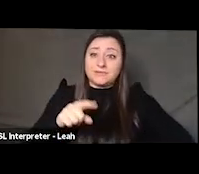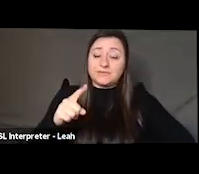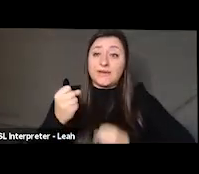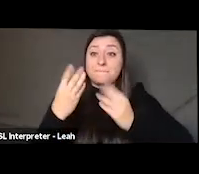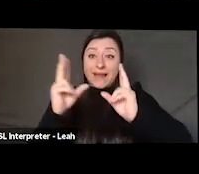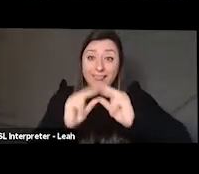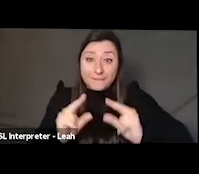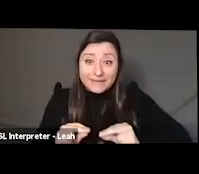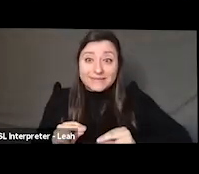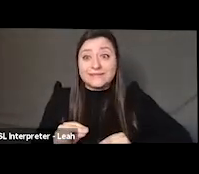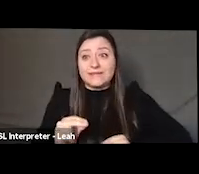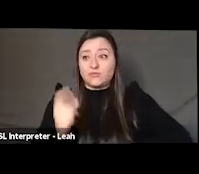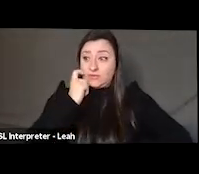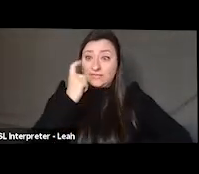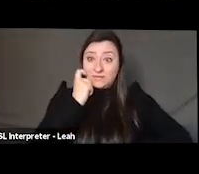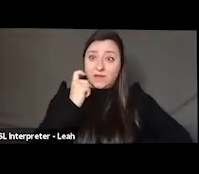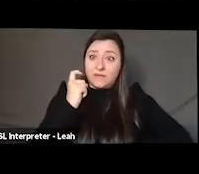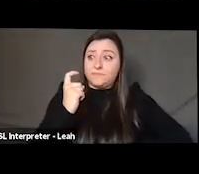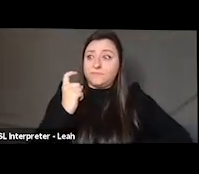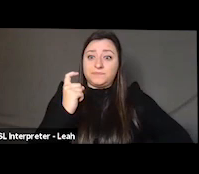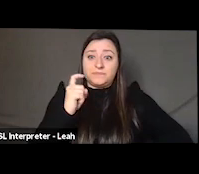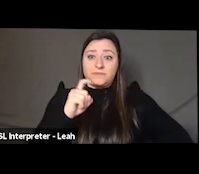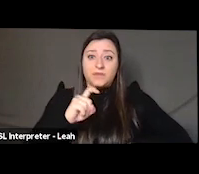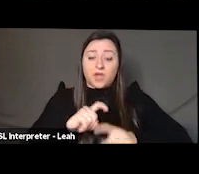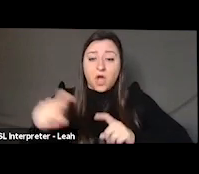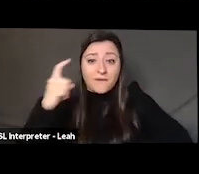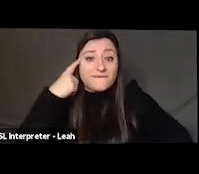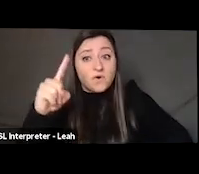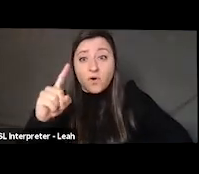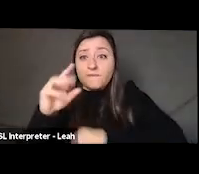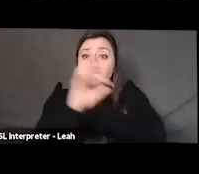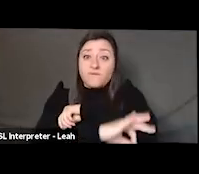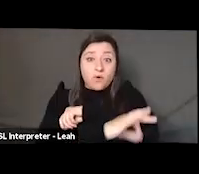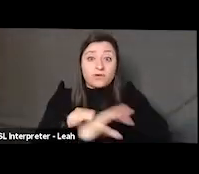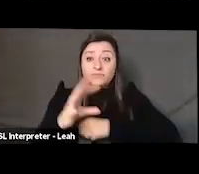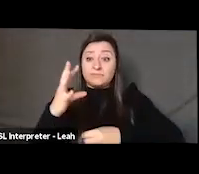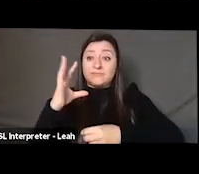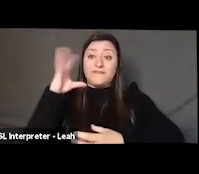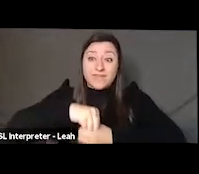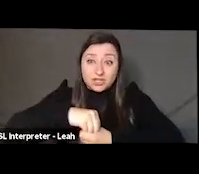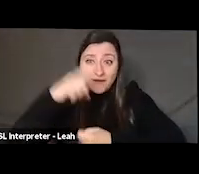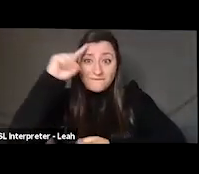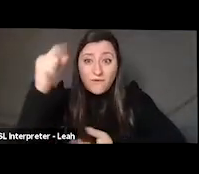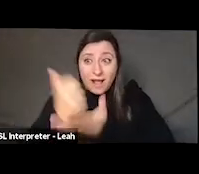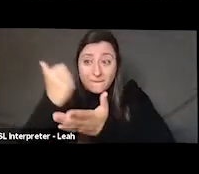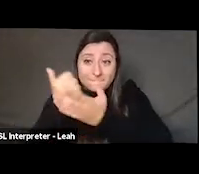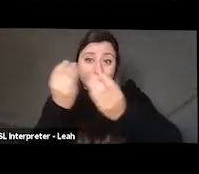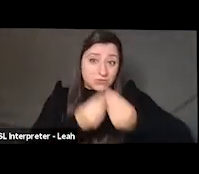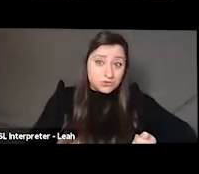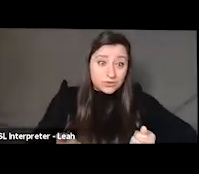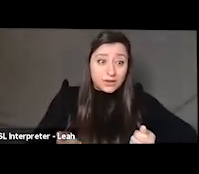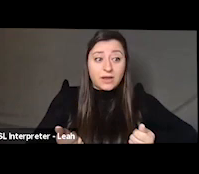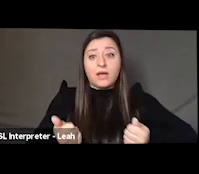Lebanese, especially recently, have been calling on foreign intervention as a solution. However, and